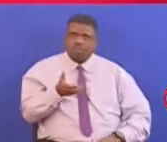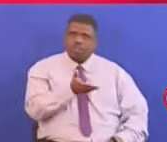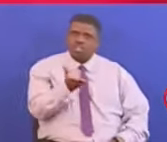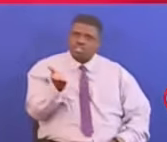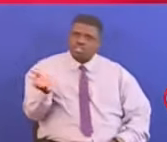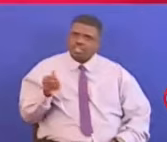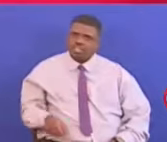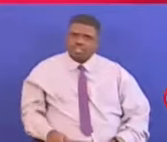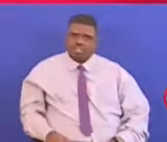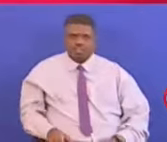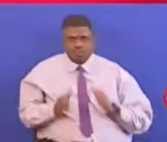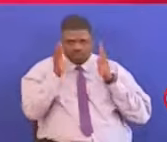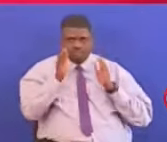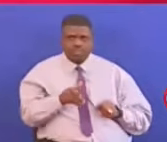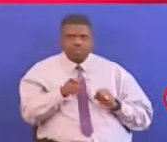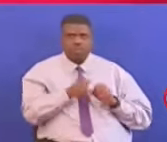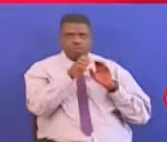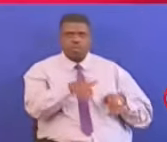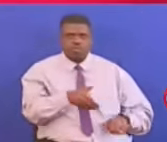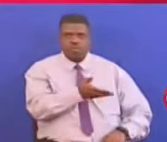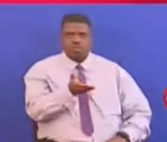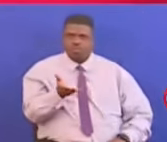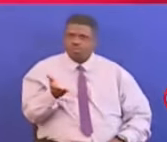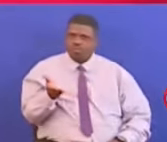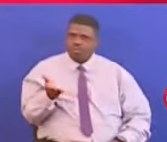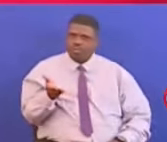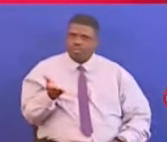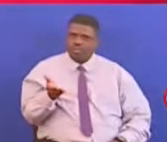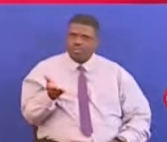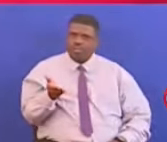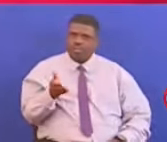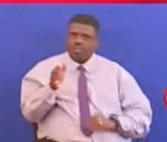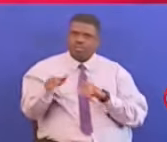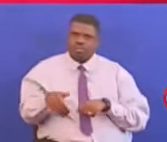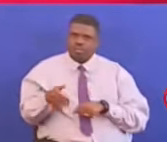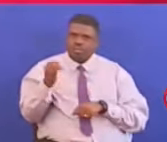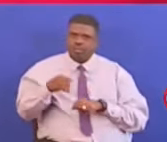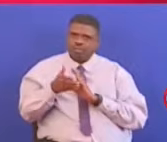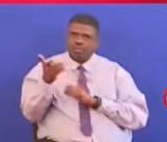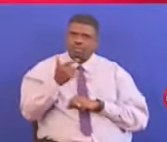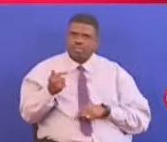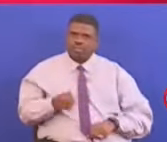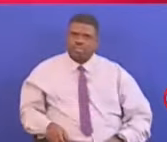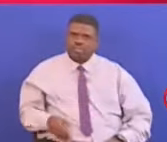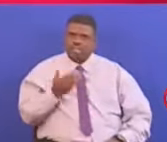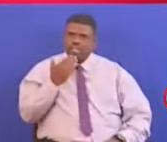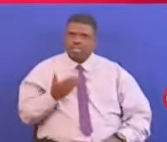Honorable Members of Parliament of the United Republic of Tanzania, good morning.